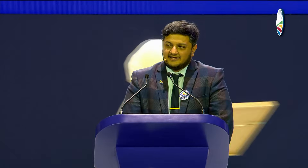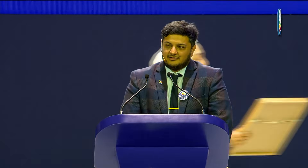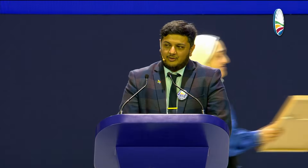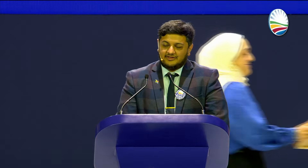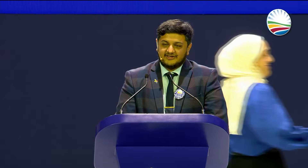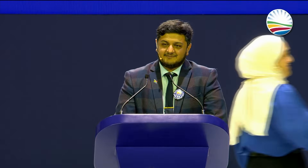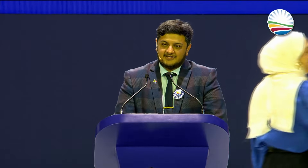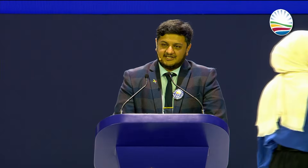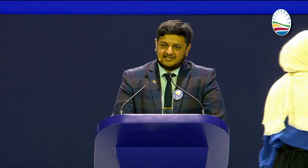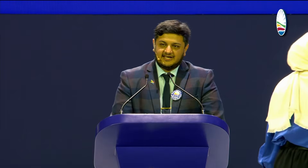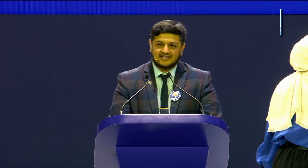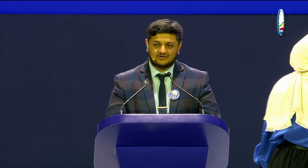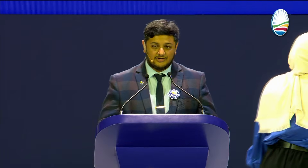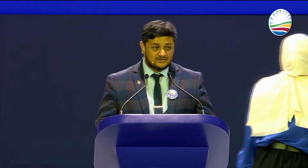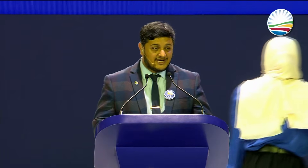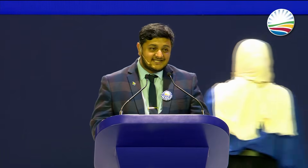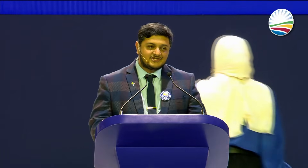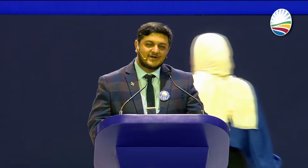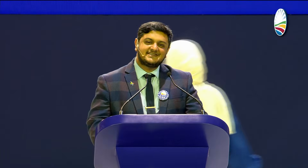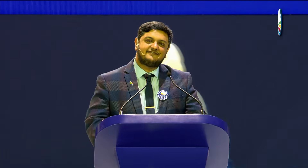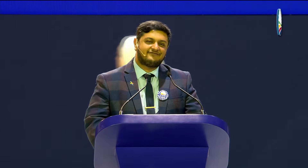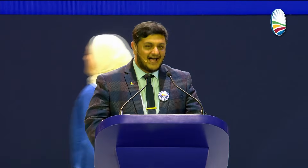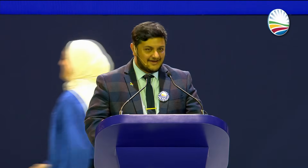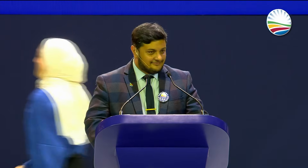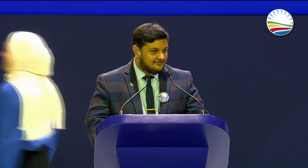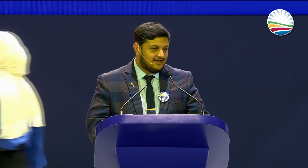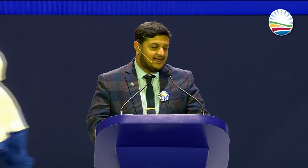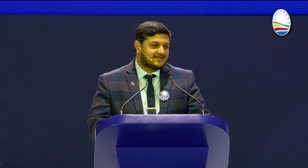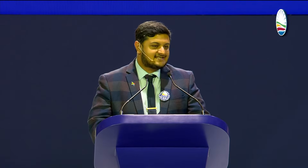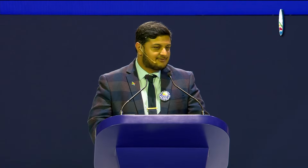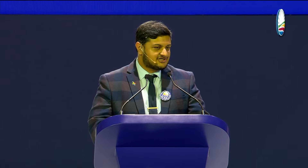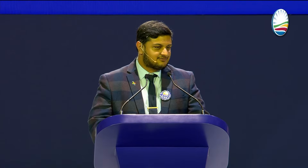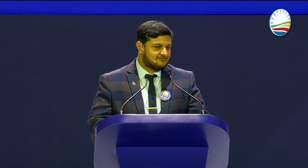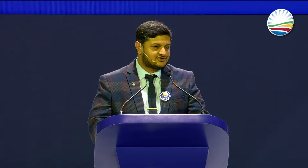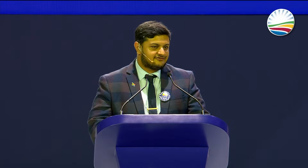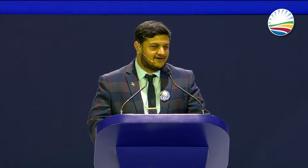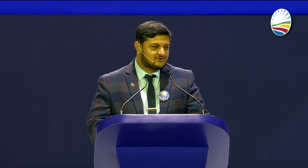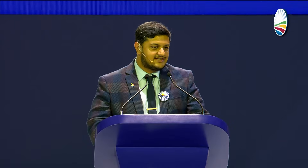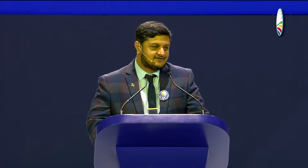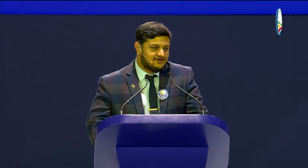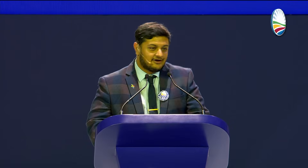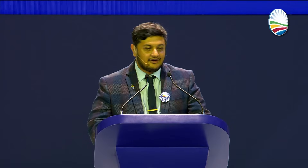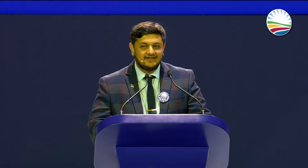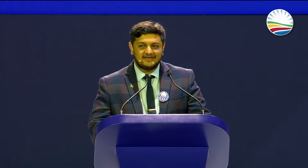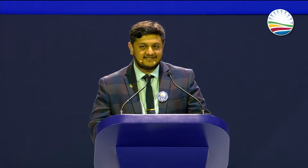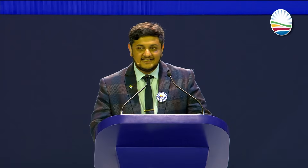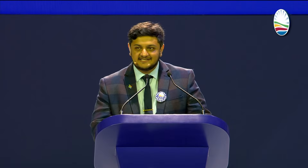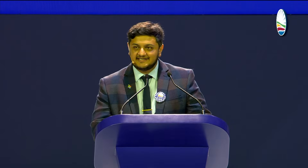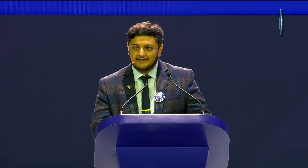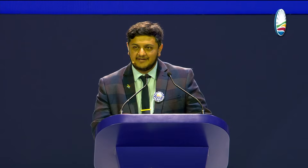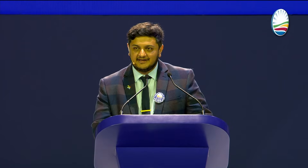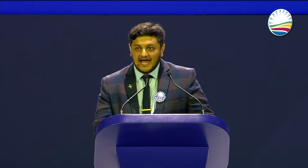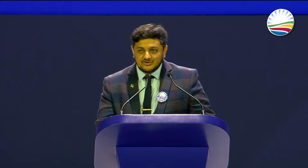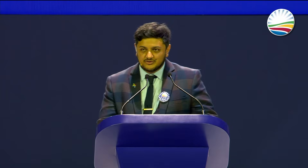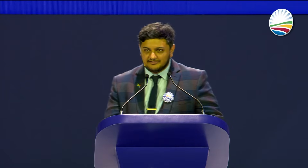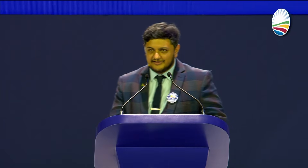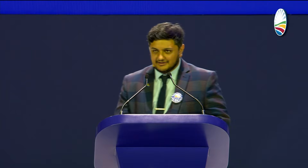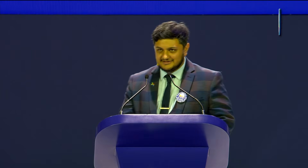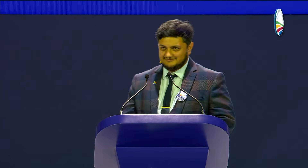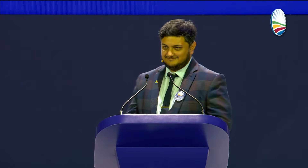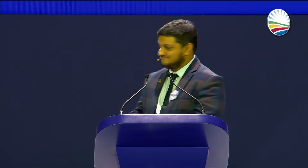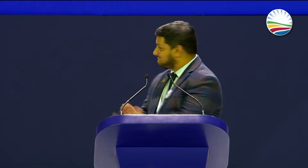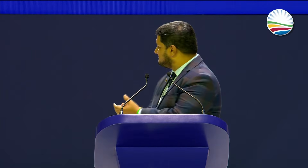And our final award in this particular category, 2025 Exceptional Provincial Fundraiser of the Year, is Eastern Cape Leader